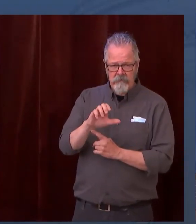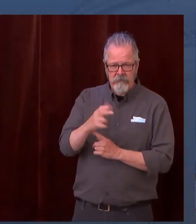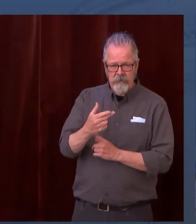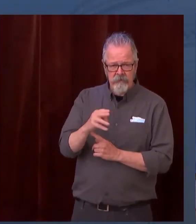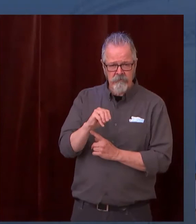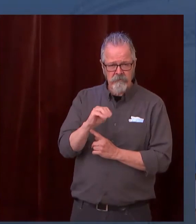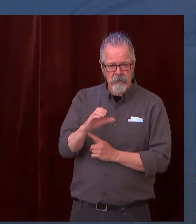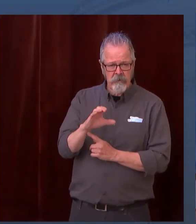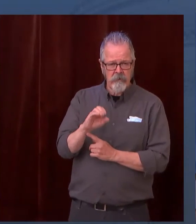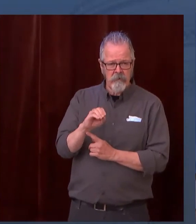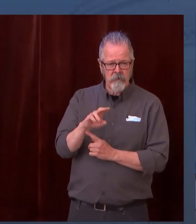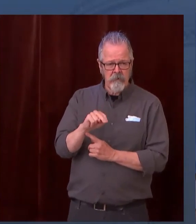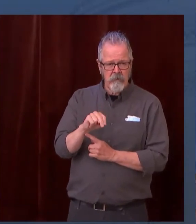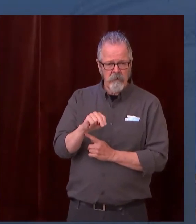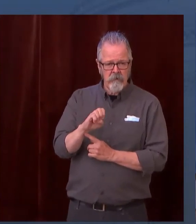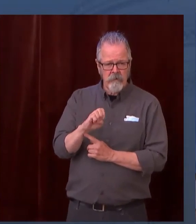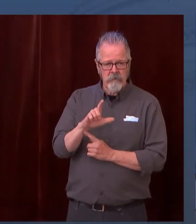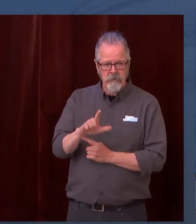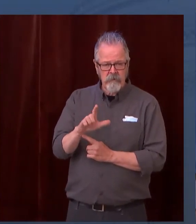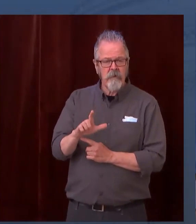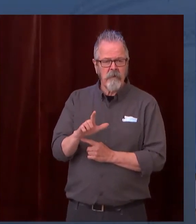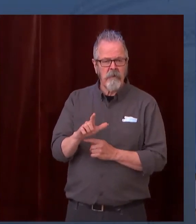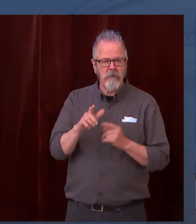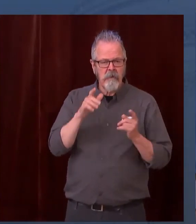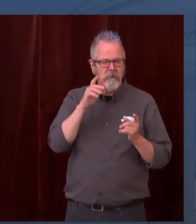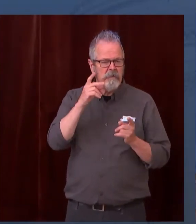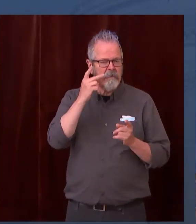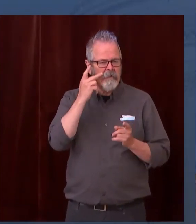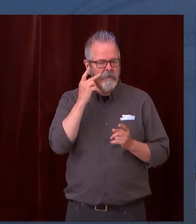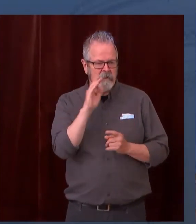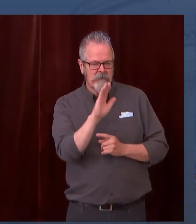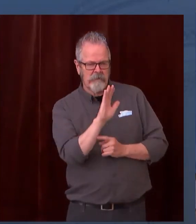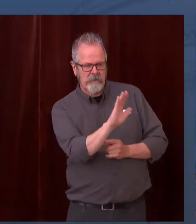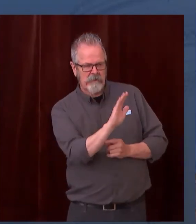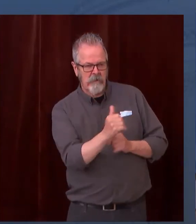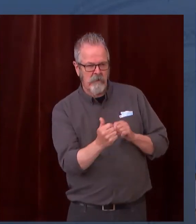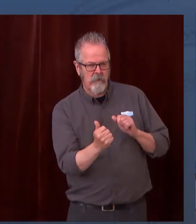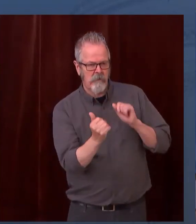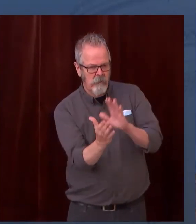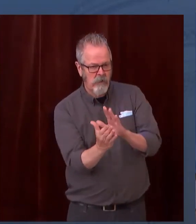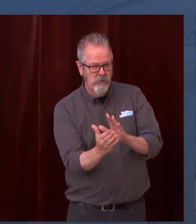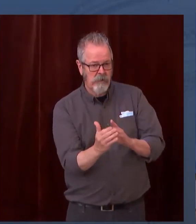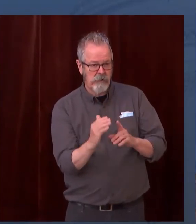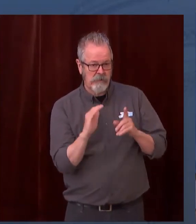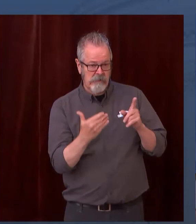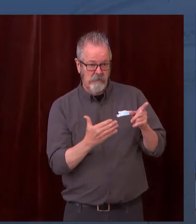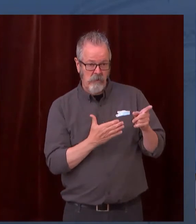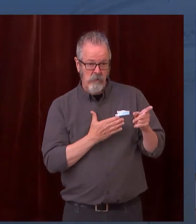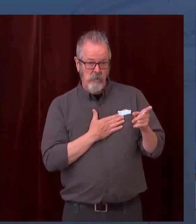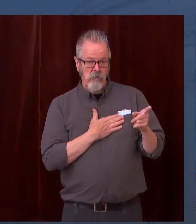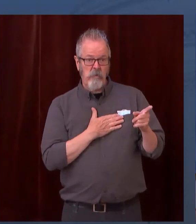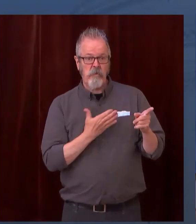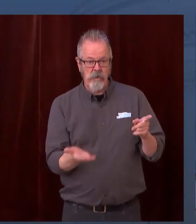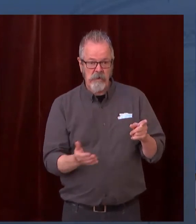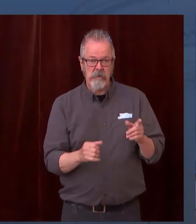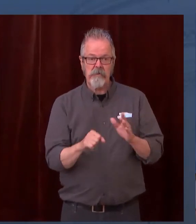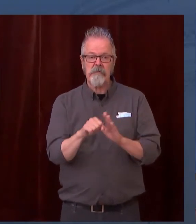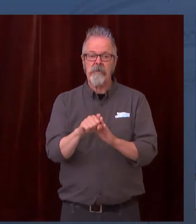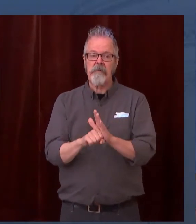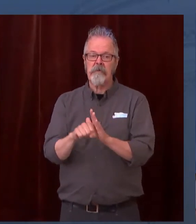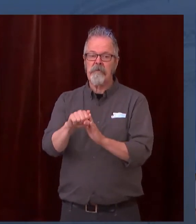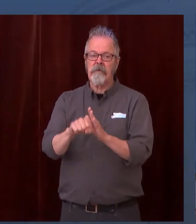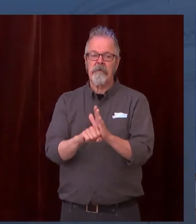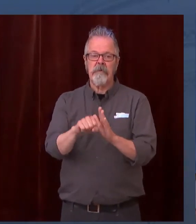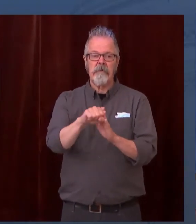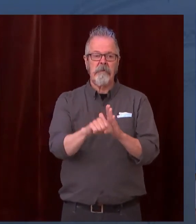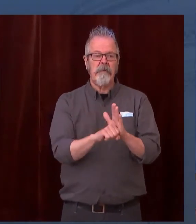degree of assistance. We hope. It's not a certainty. So I would not rule it out, but at the moment I can tell you that